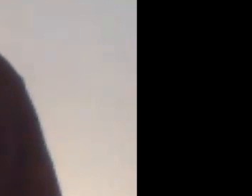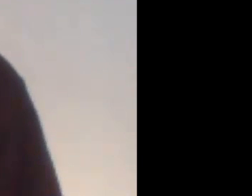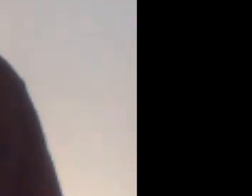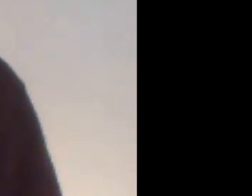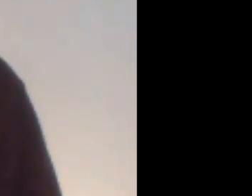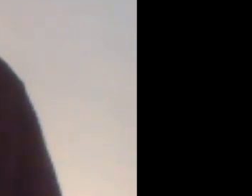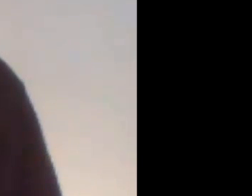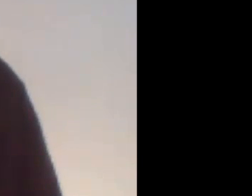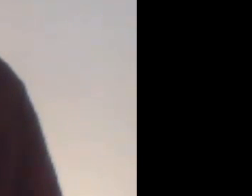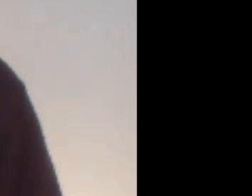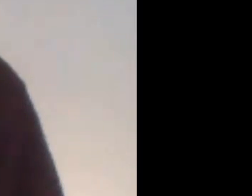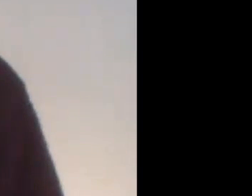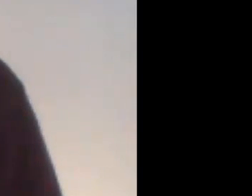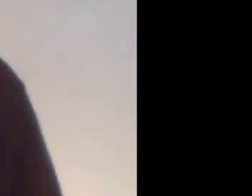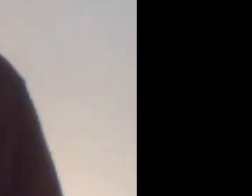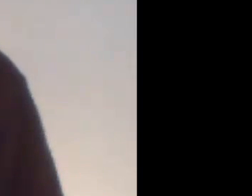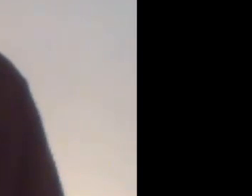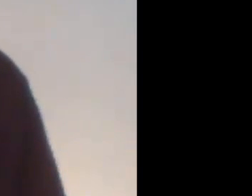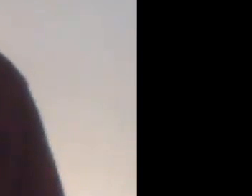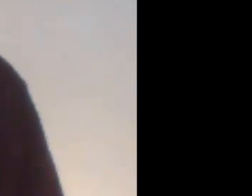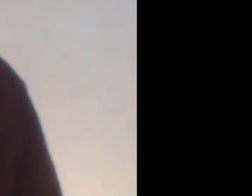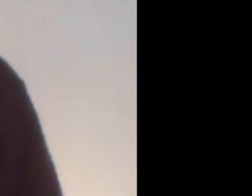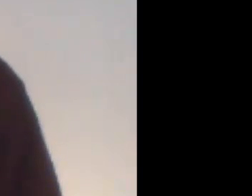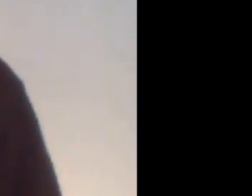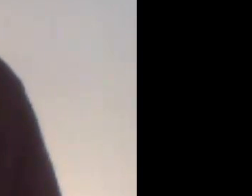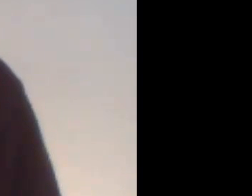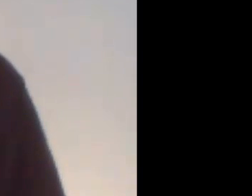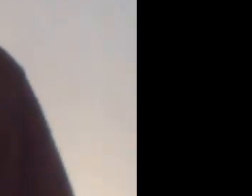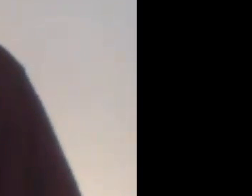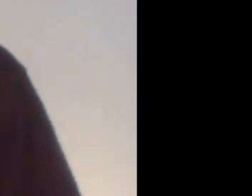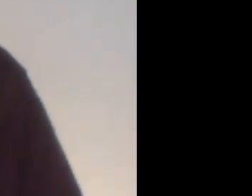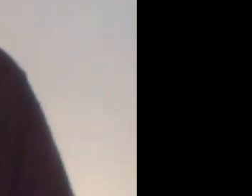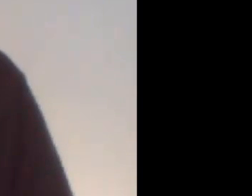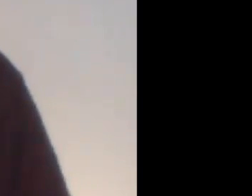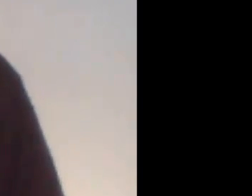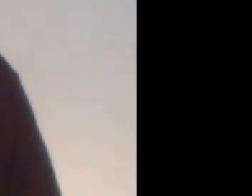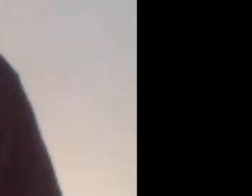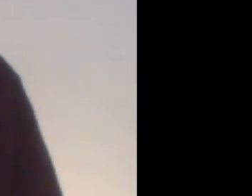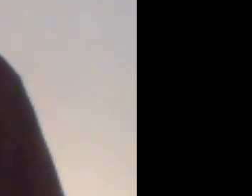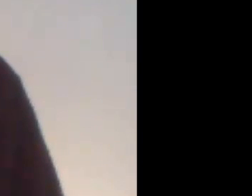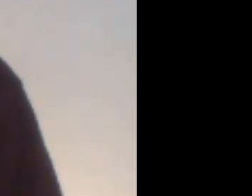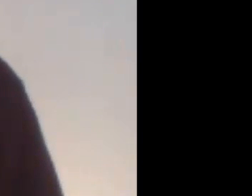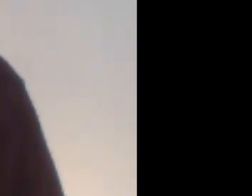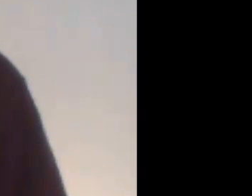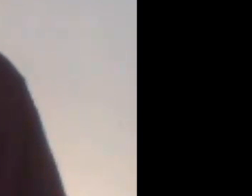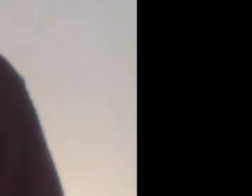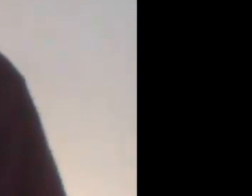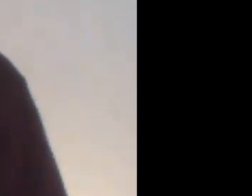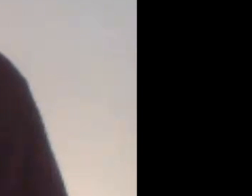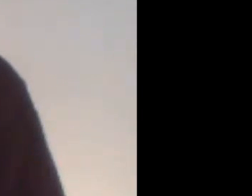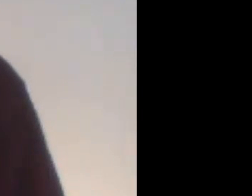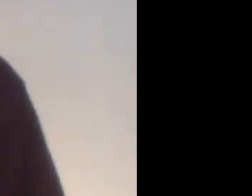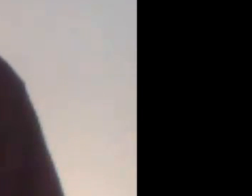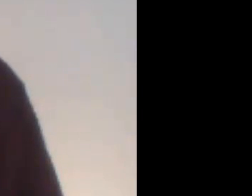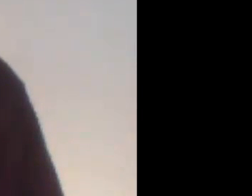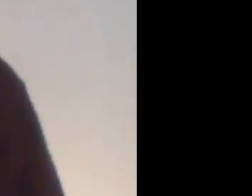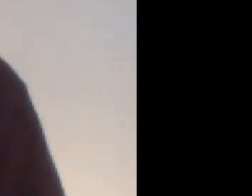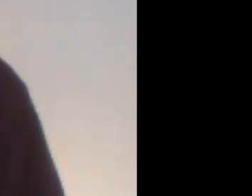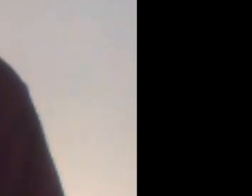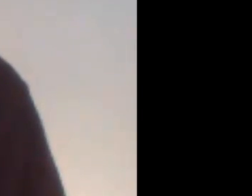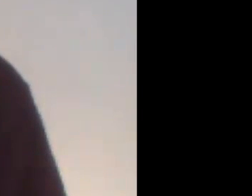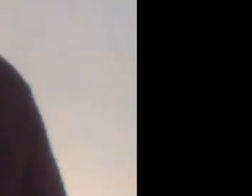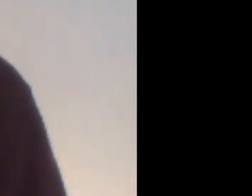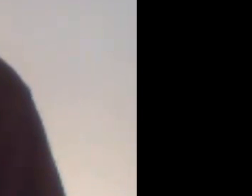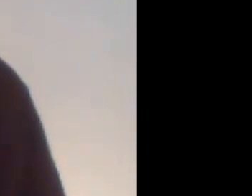that the word bien, which is well. Ça va bien, things are going well. But that's a very, very, very common